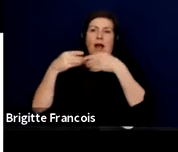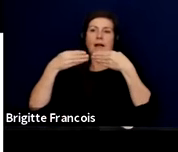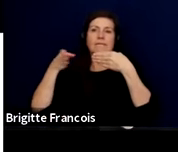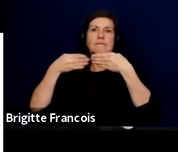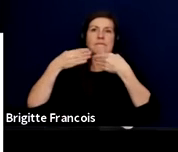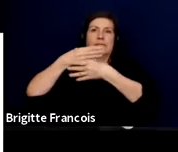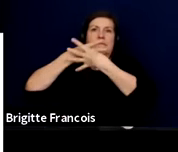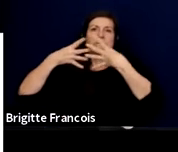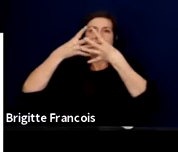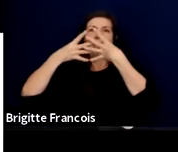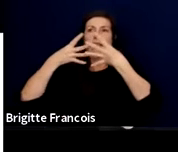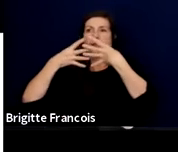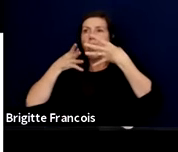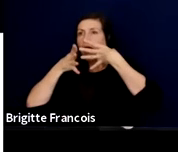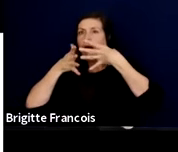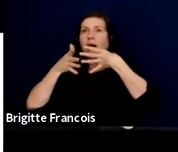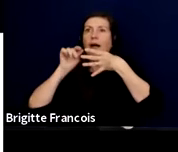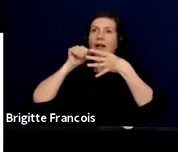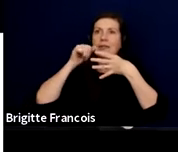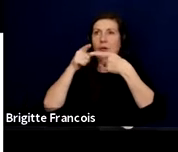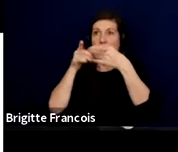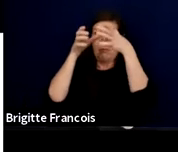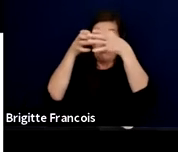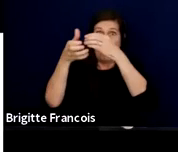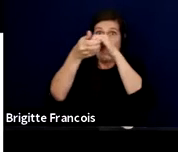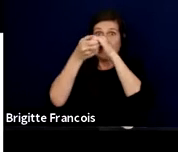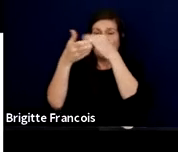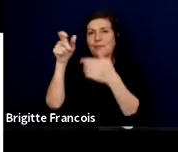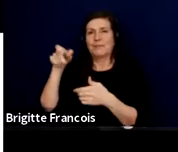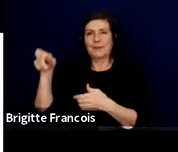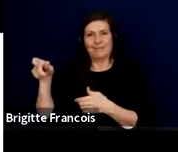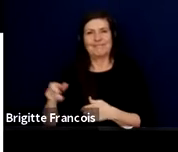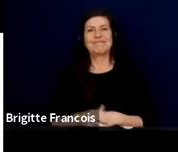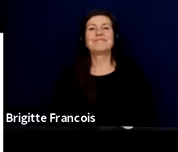thank you very much. I will give the word to Harry.